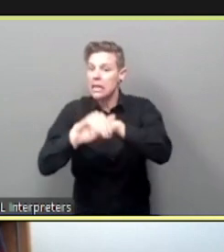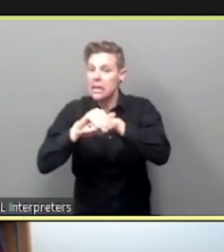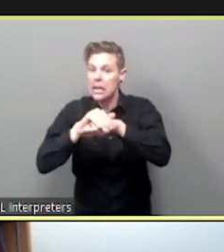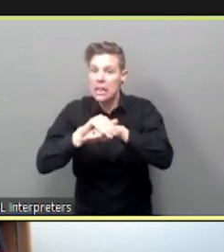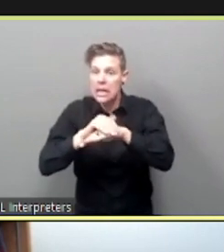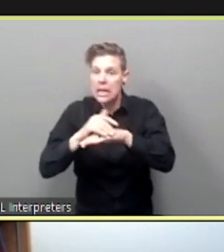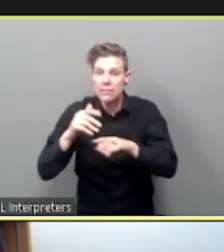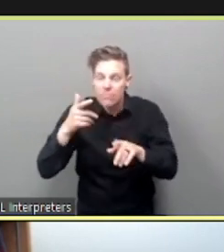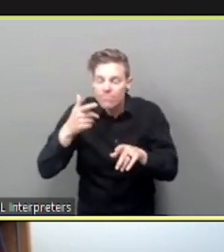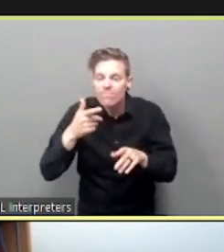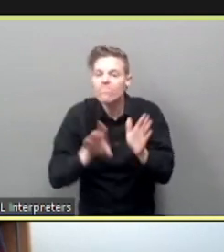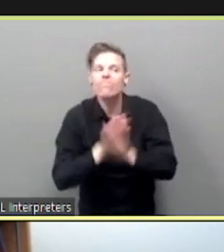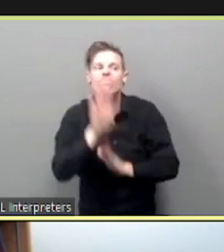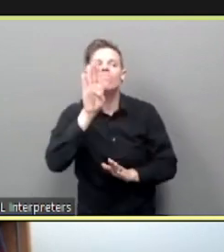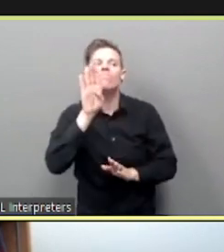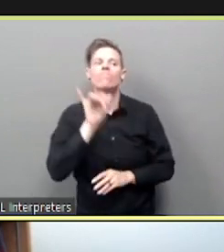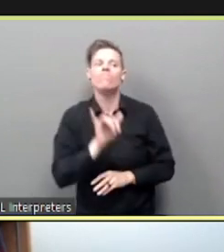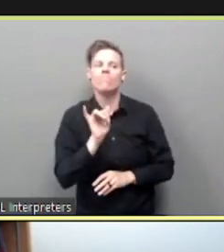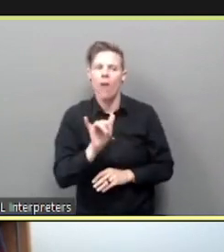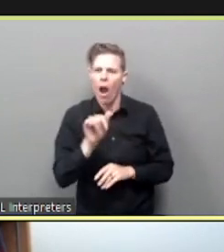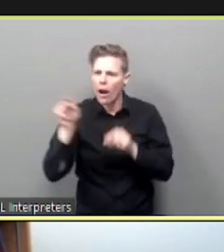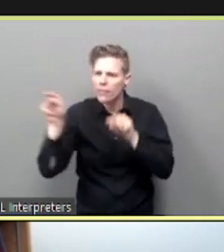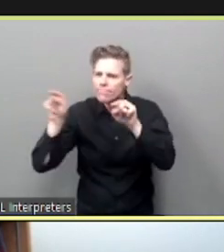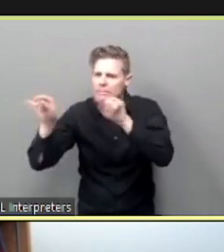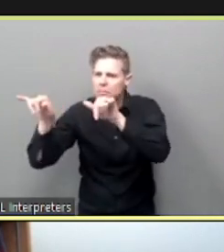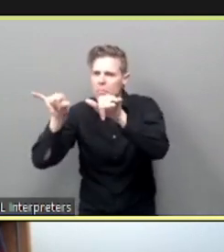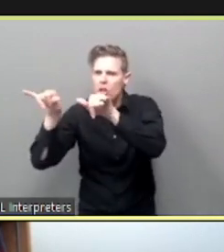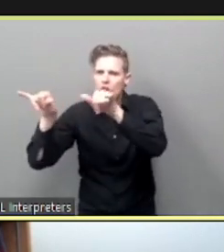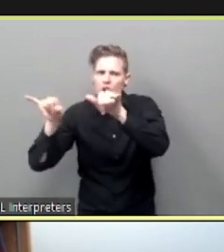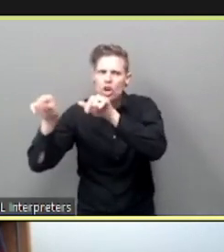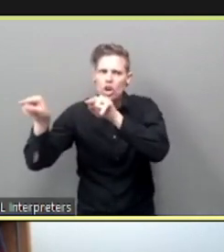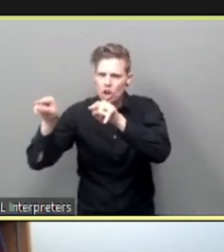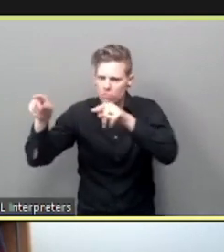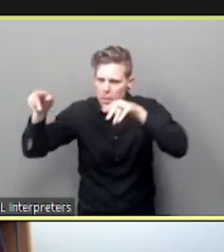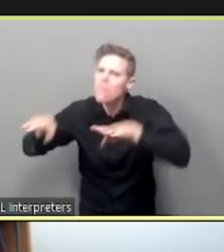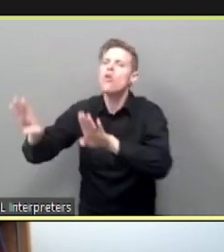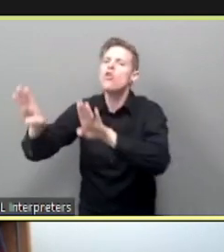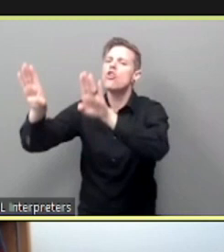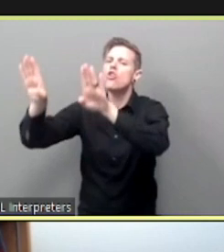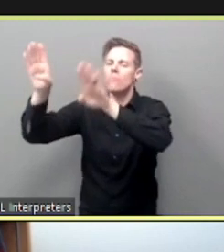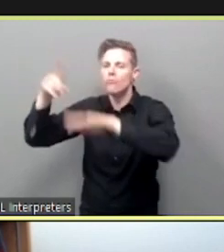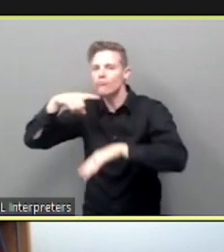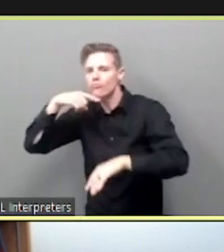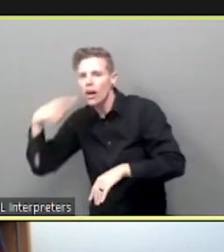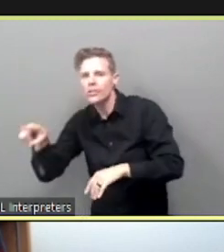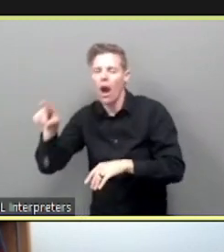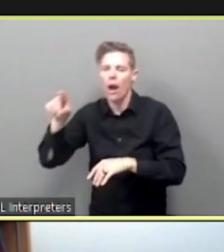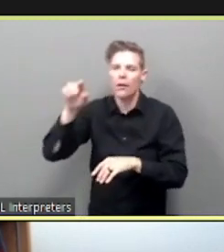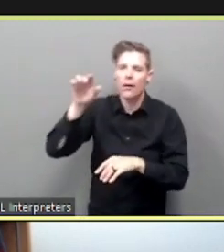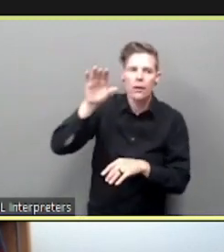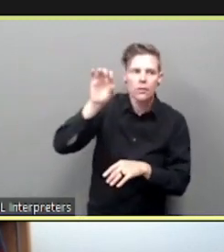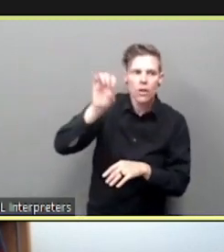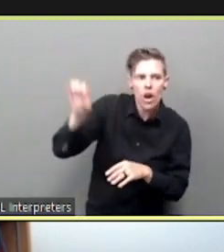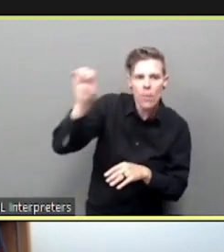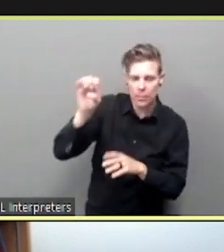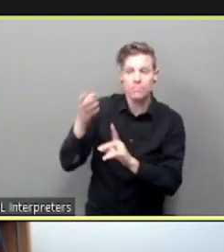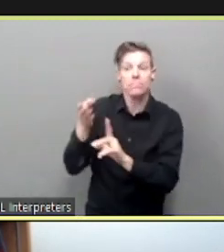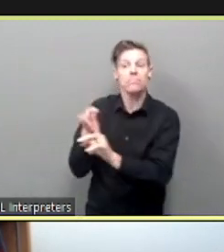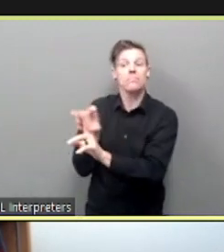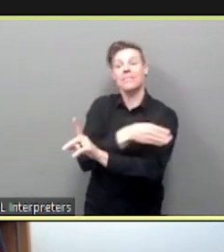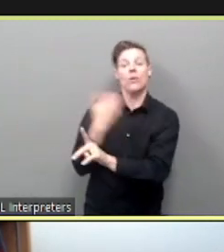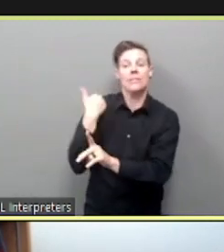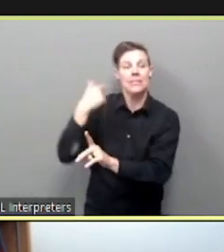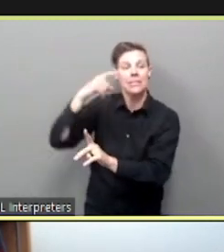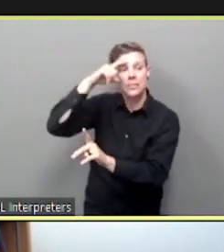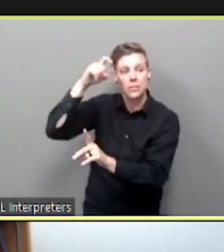very similar case trends that they had seen earlier in the summer when they first were dealing